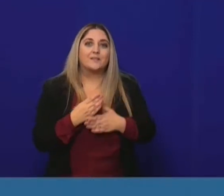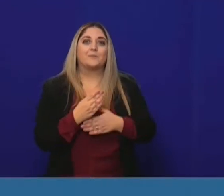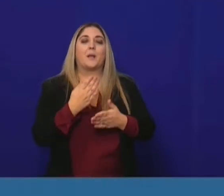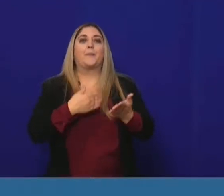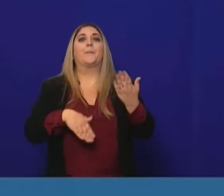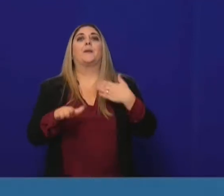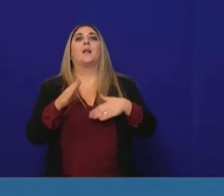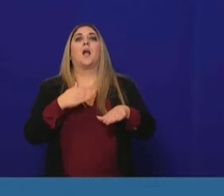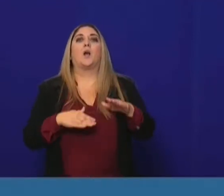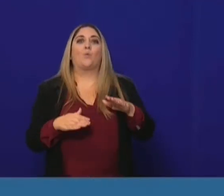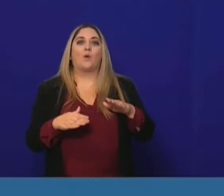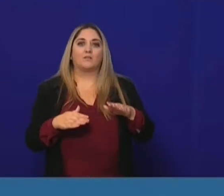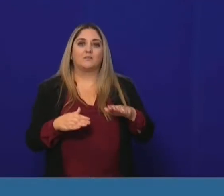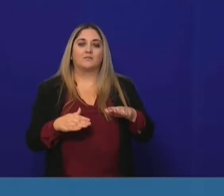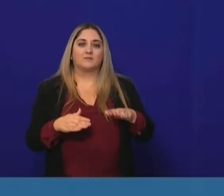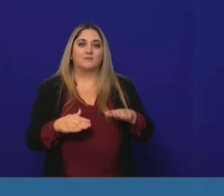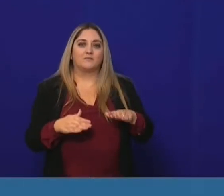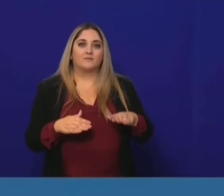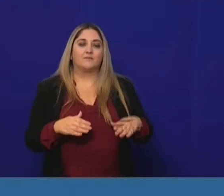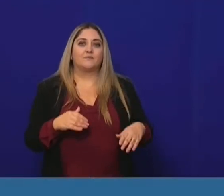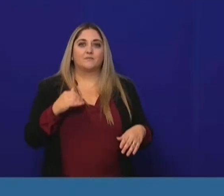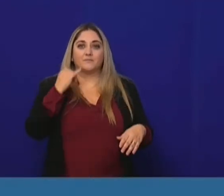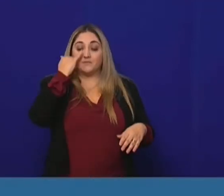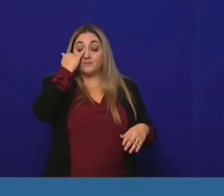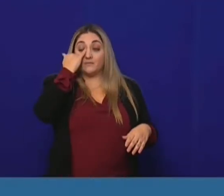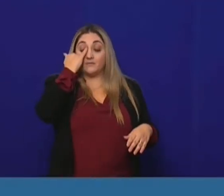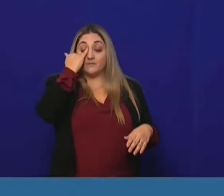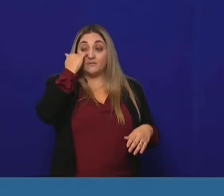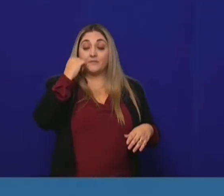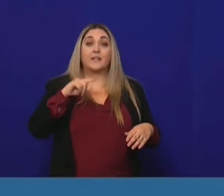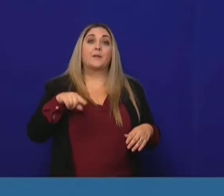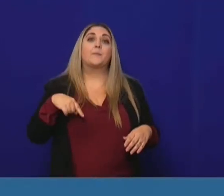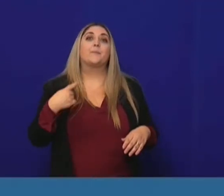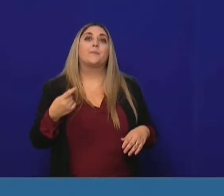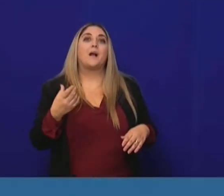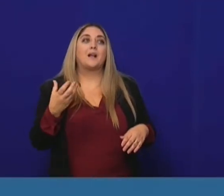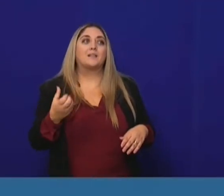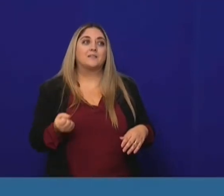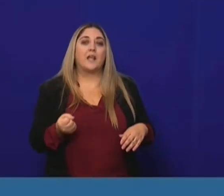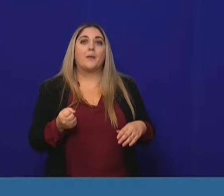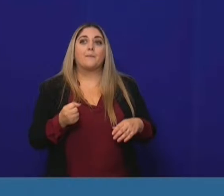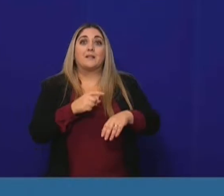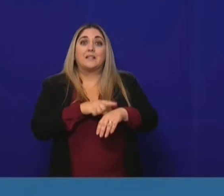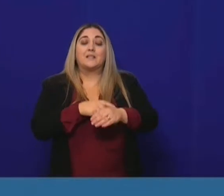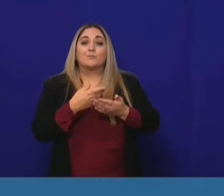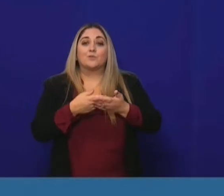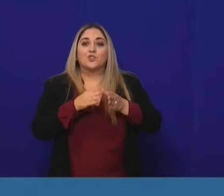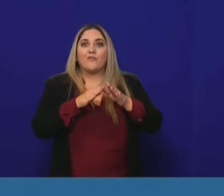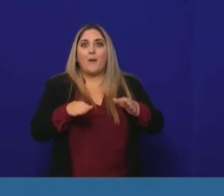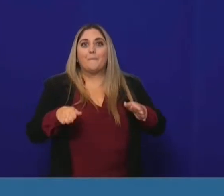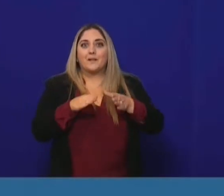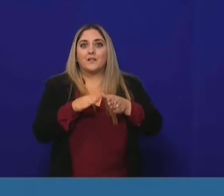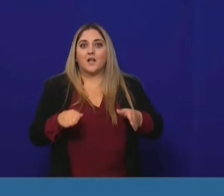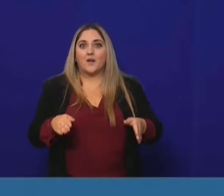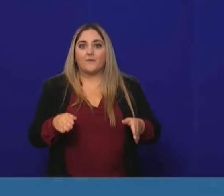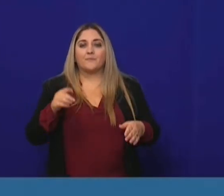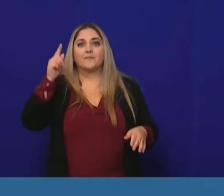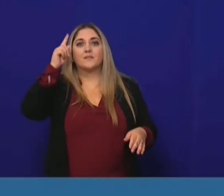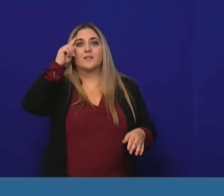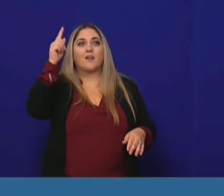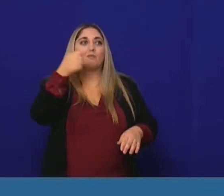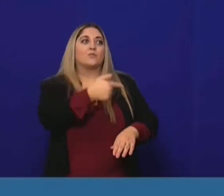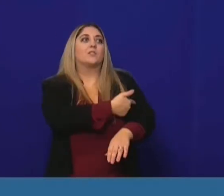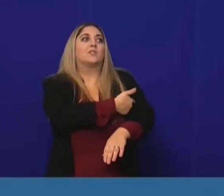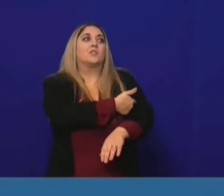jiġifieri tista' tibda tingħata lill-persuni. Però mbagħad ukoll għandek il-manifattura. Nafu li dinja vaccine